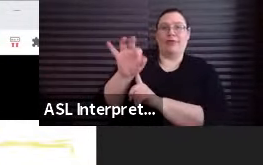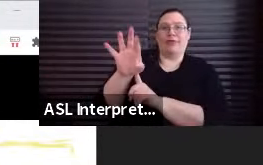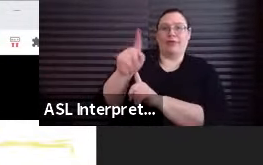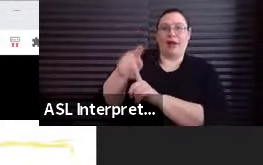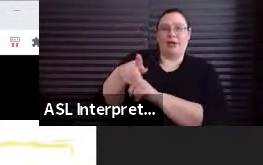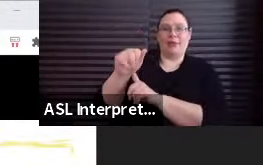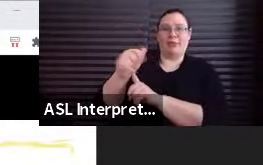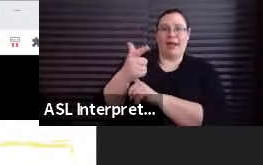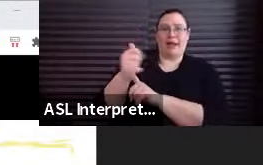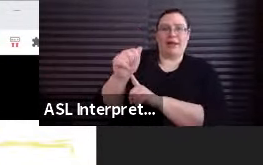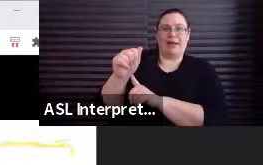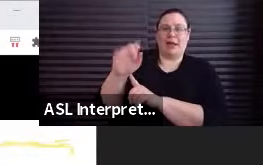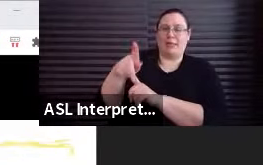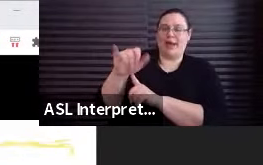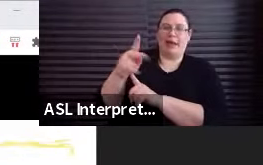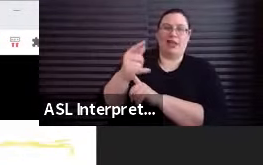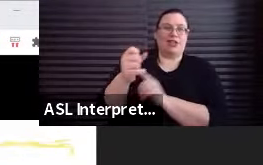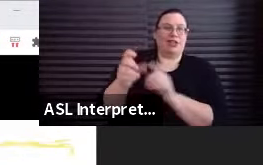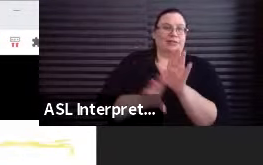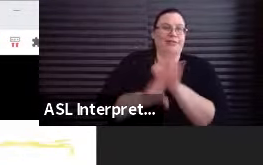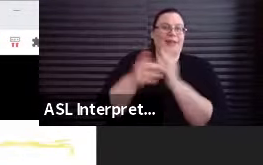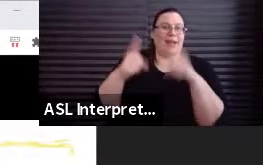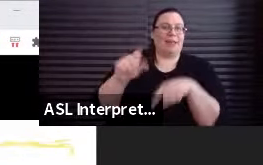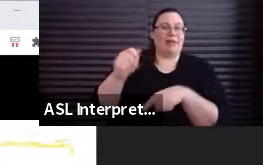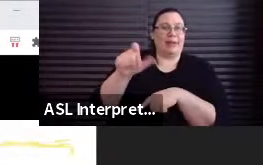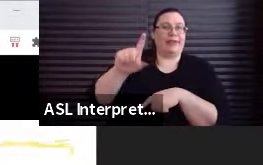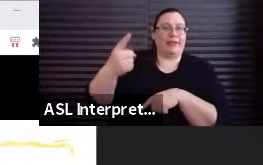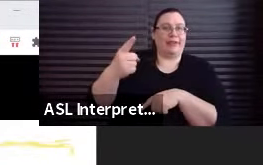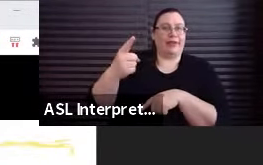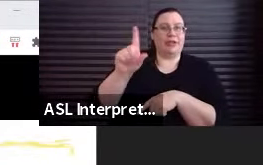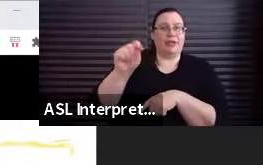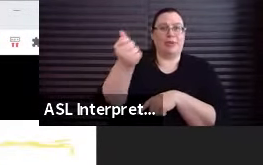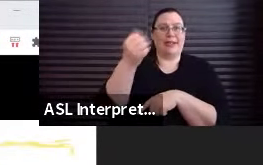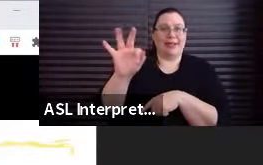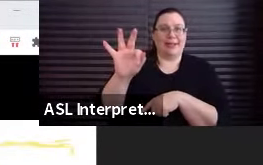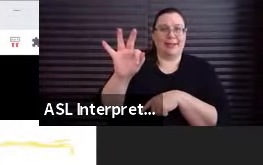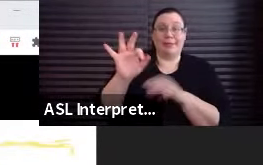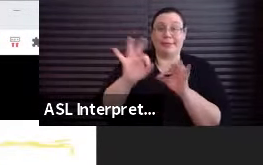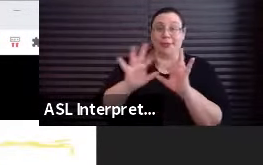that came into existence on April 1st of 2019.